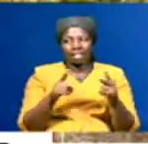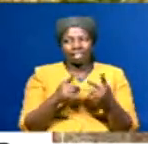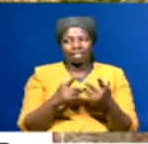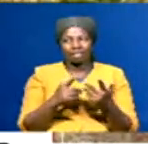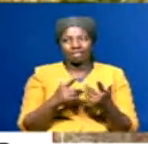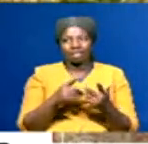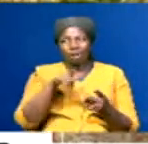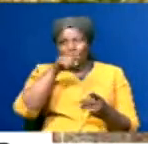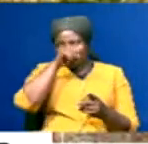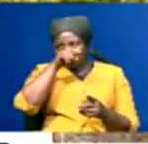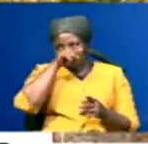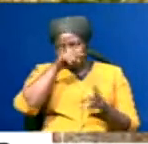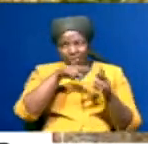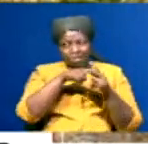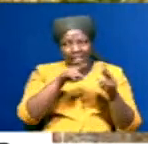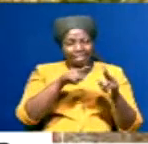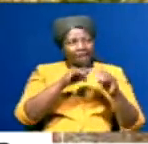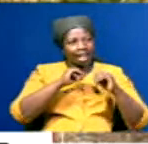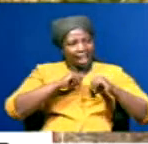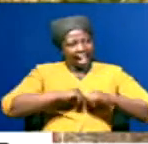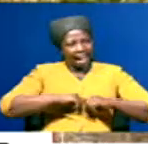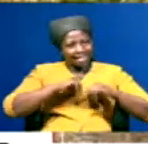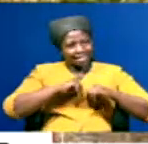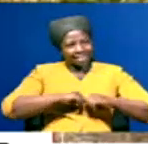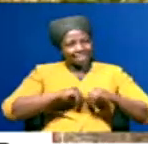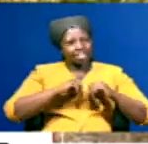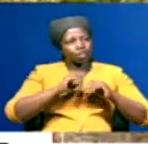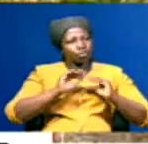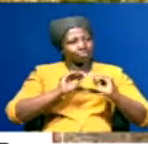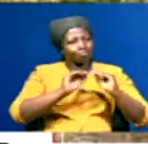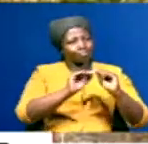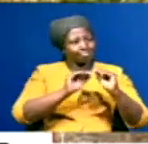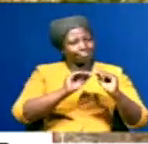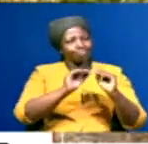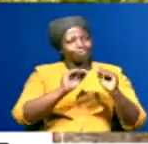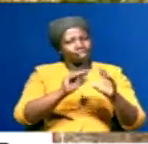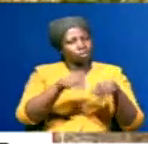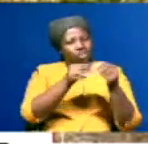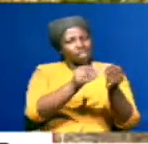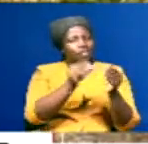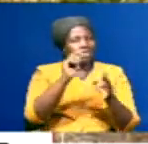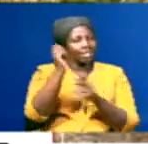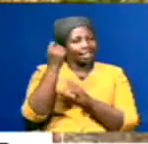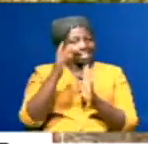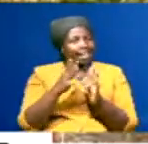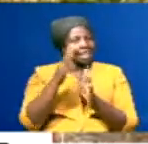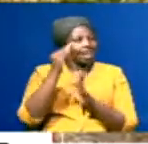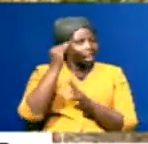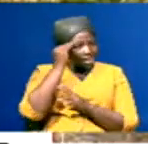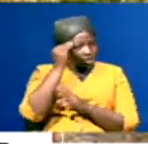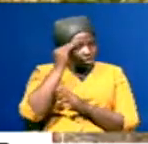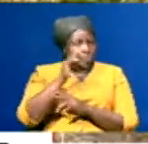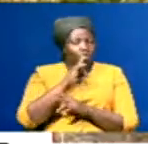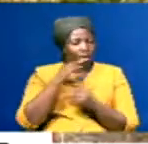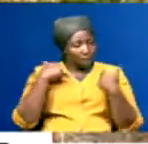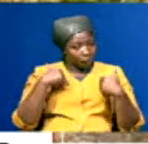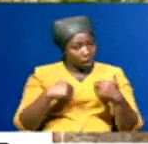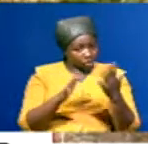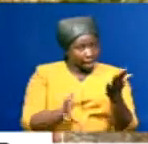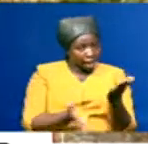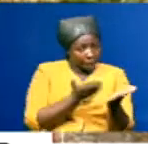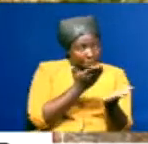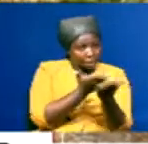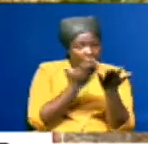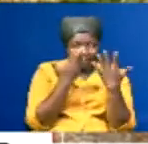started agreeing to educate Kenyans. So I applied, and later